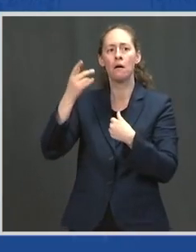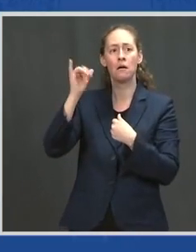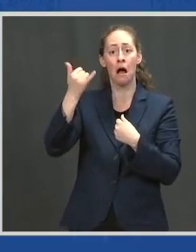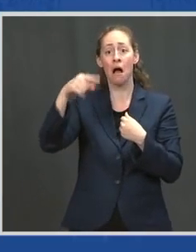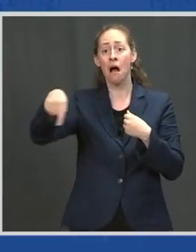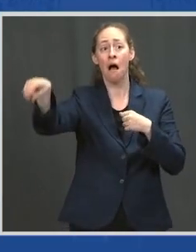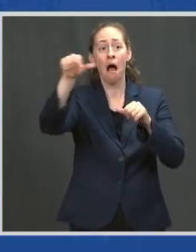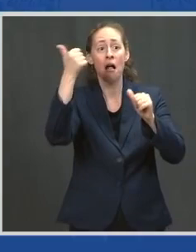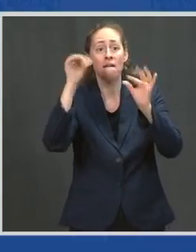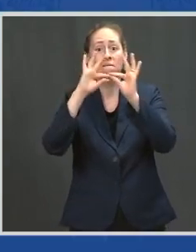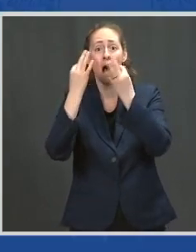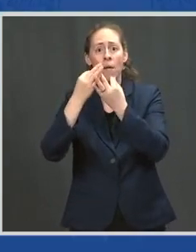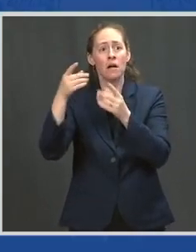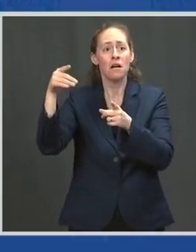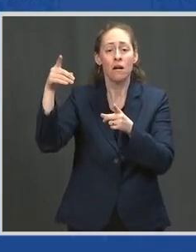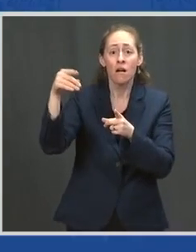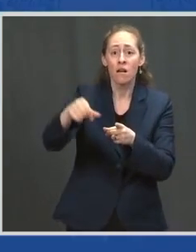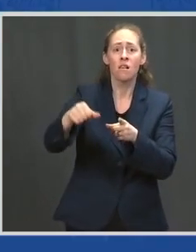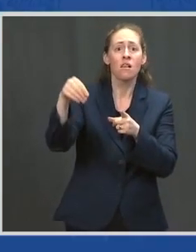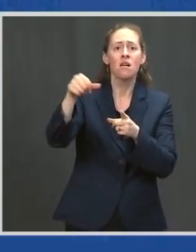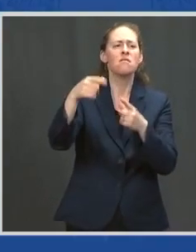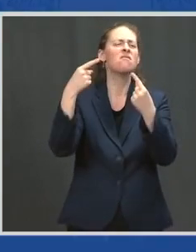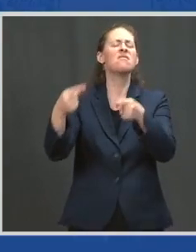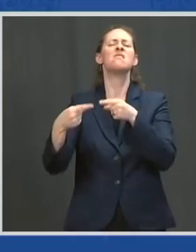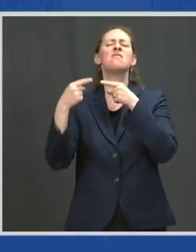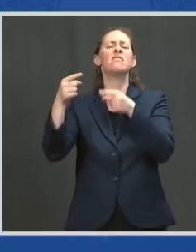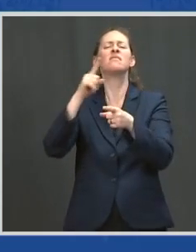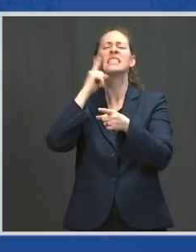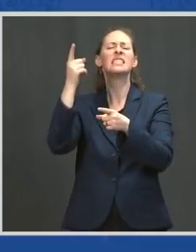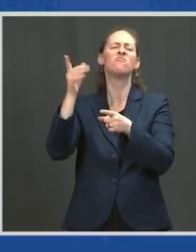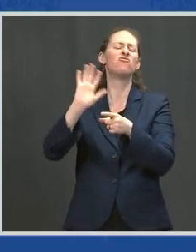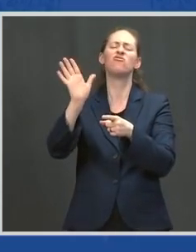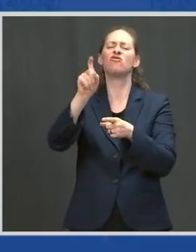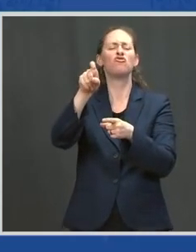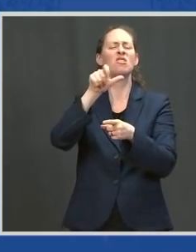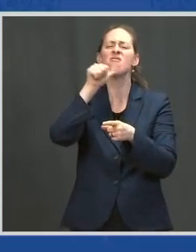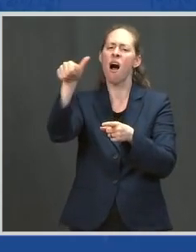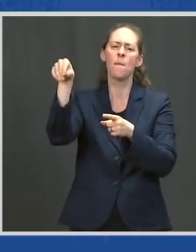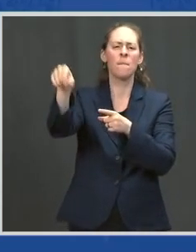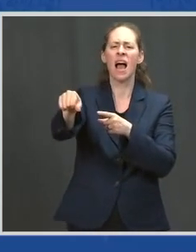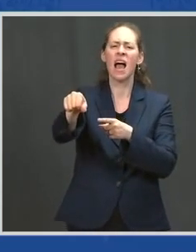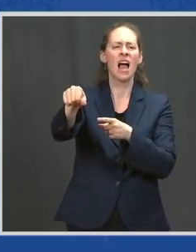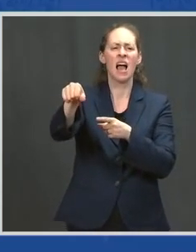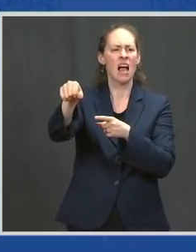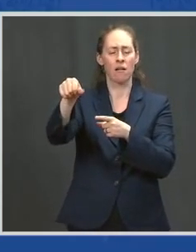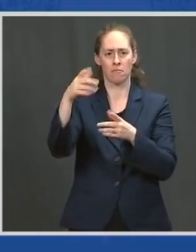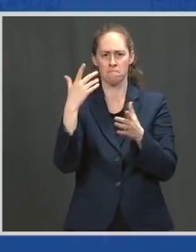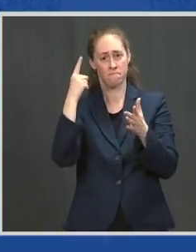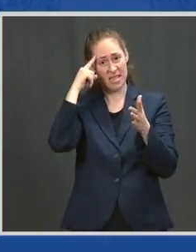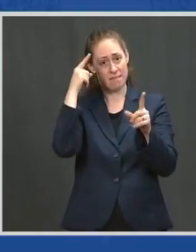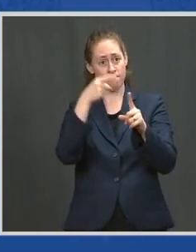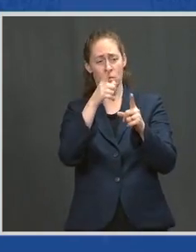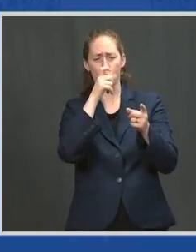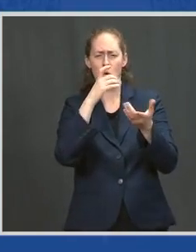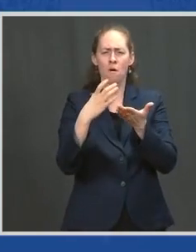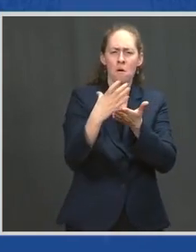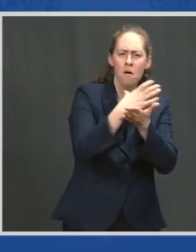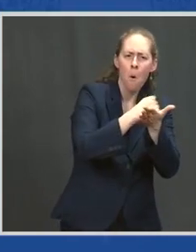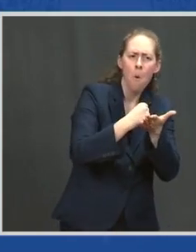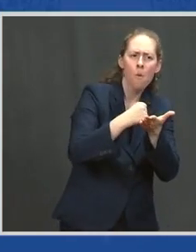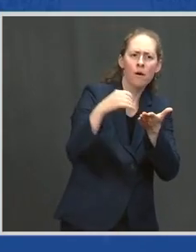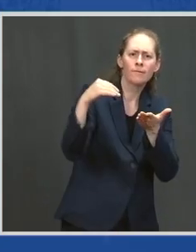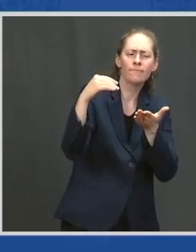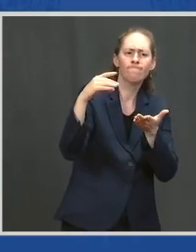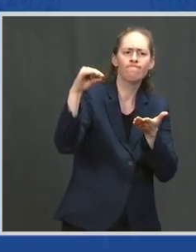plan works. If you're low-income folks, you'll be able to get child care for free. Third, the American Families Plan is going to